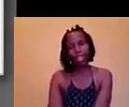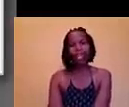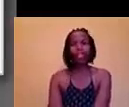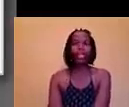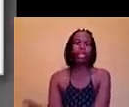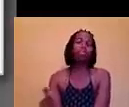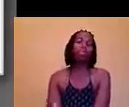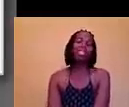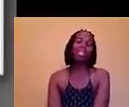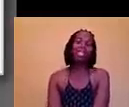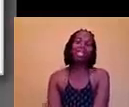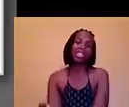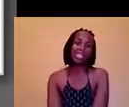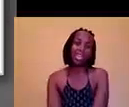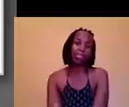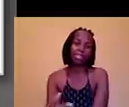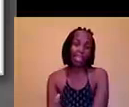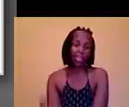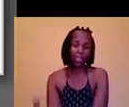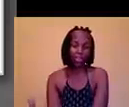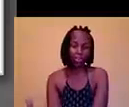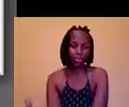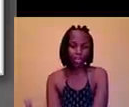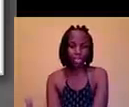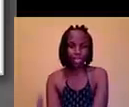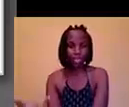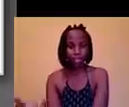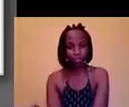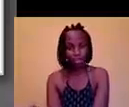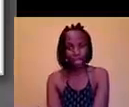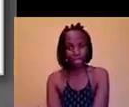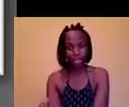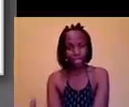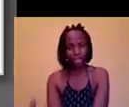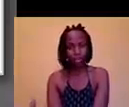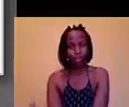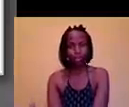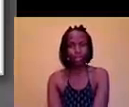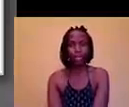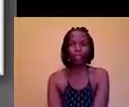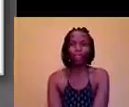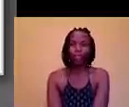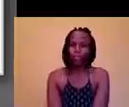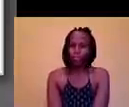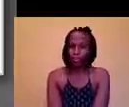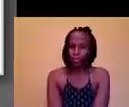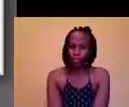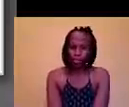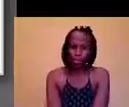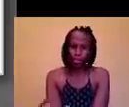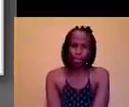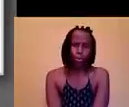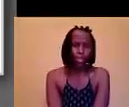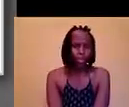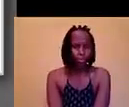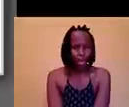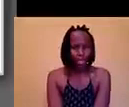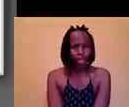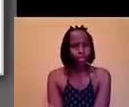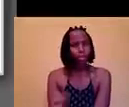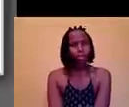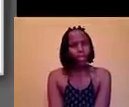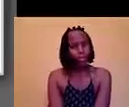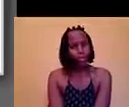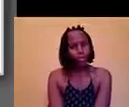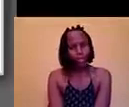you fix the error, and mostly at times the error is usually the size. The size will be bigger. So you click